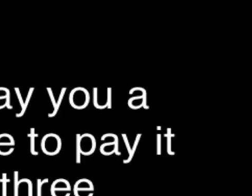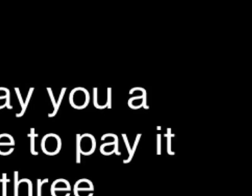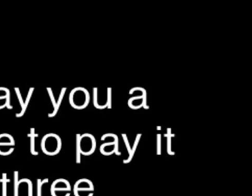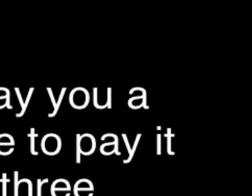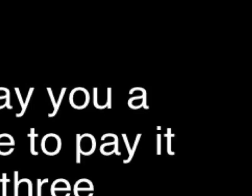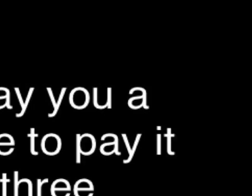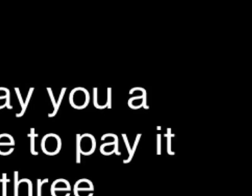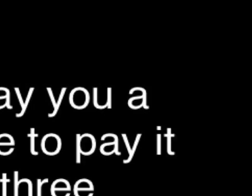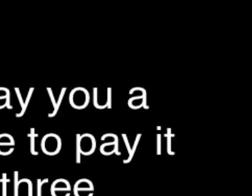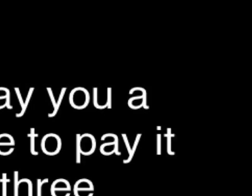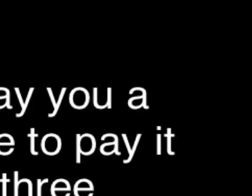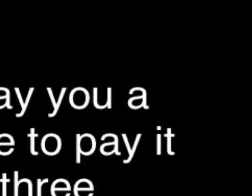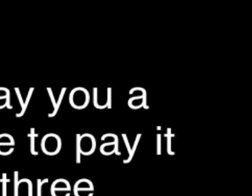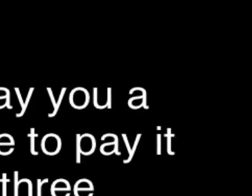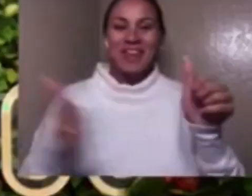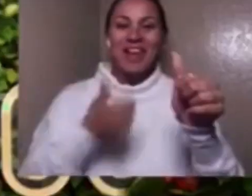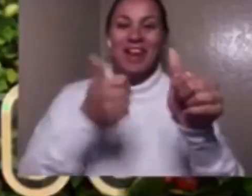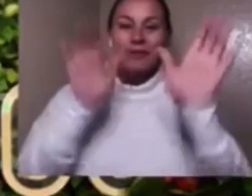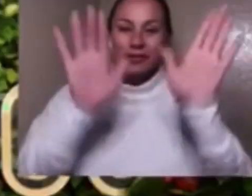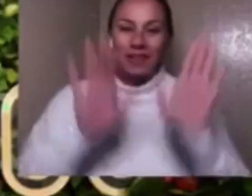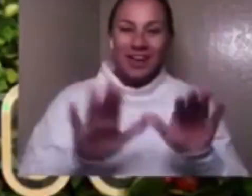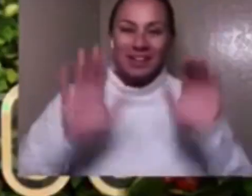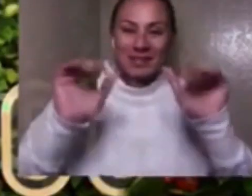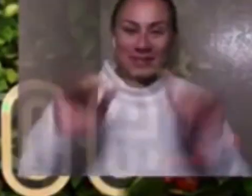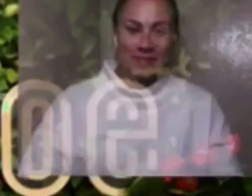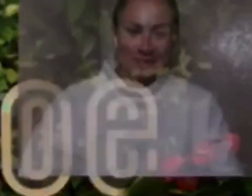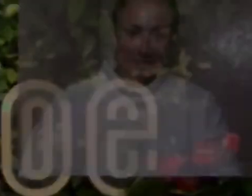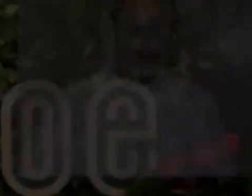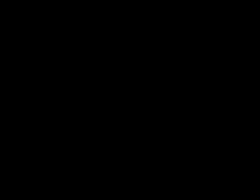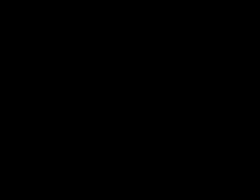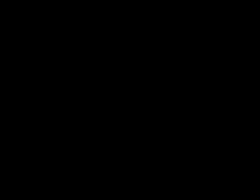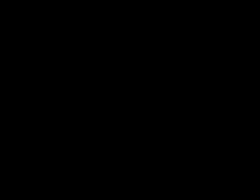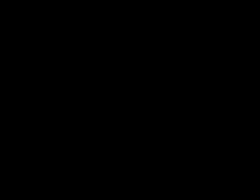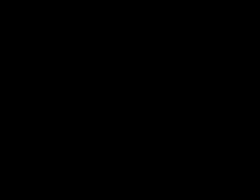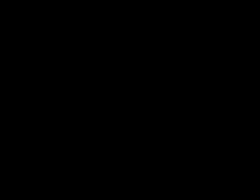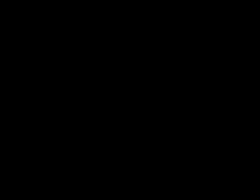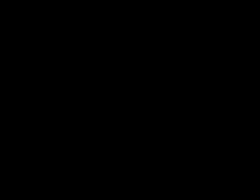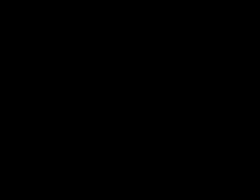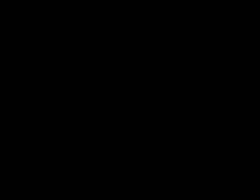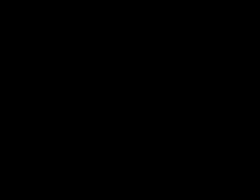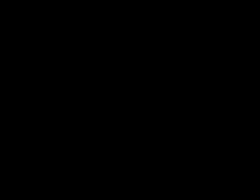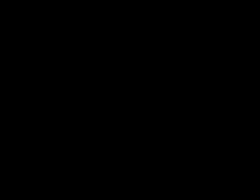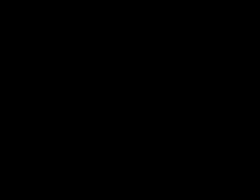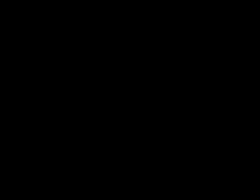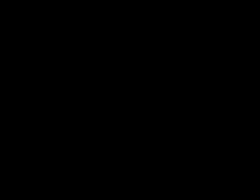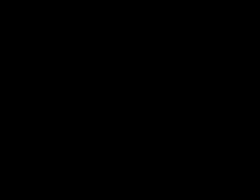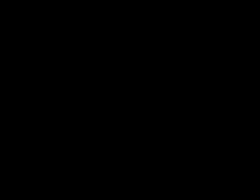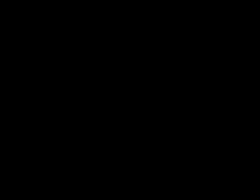Get after greatness, everybody. Cool, hey, cool.